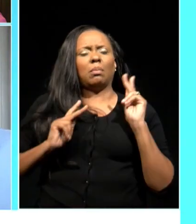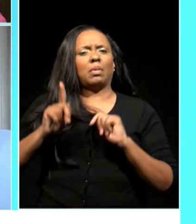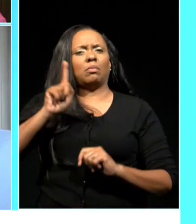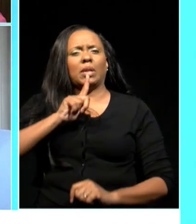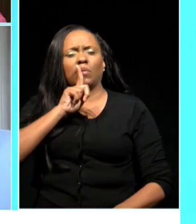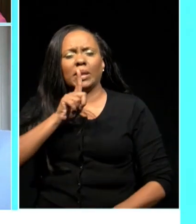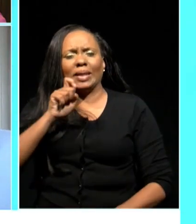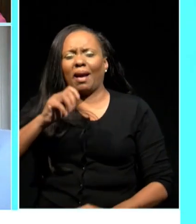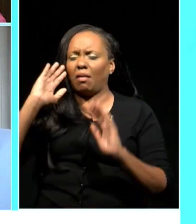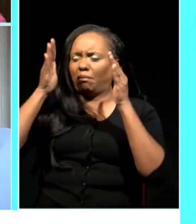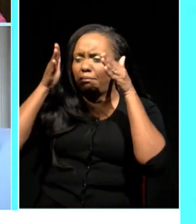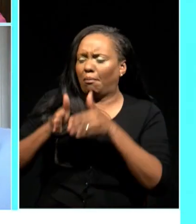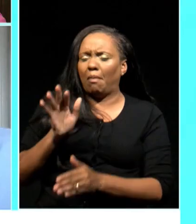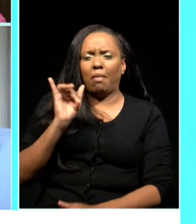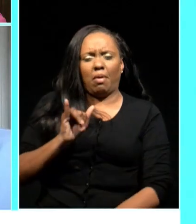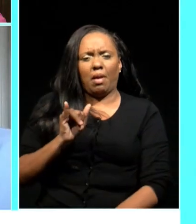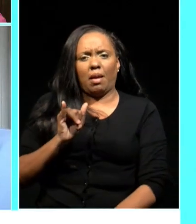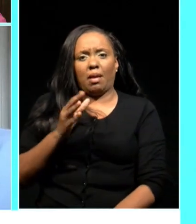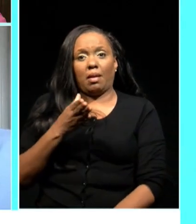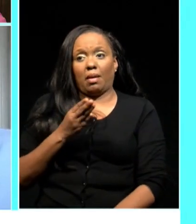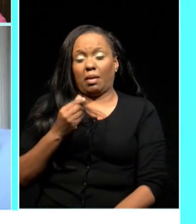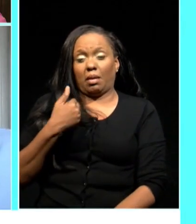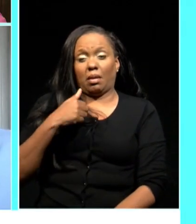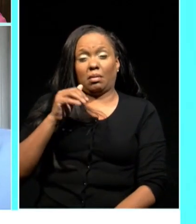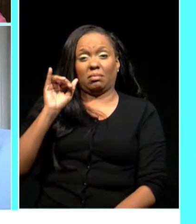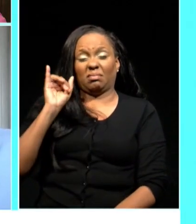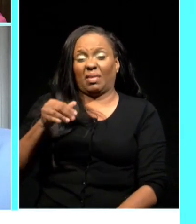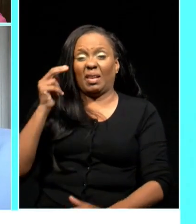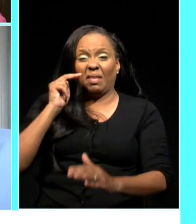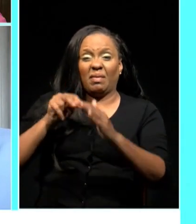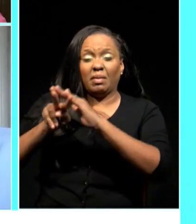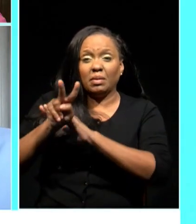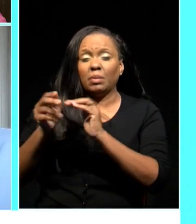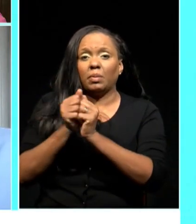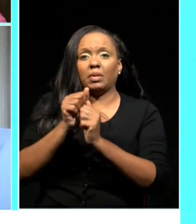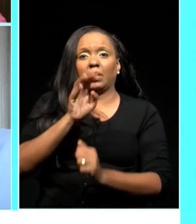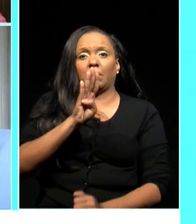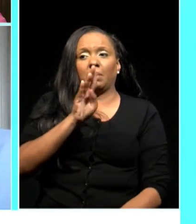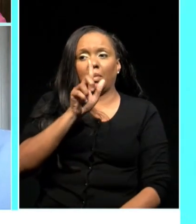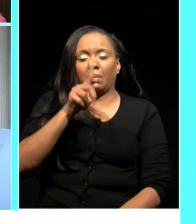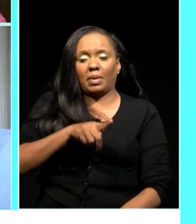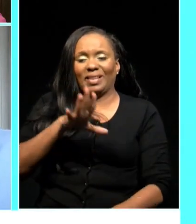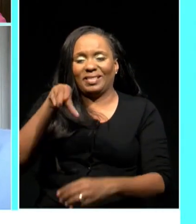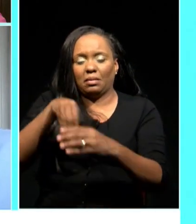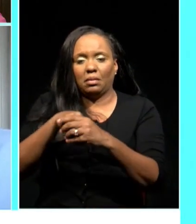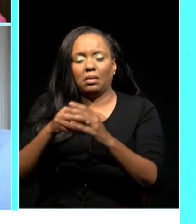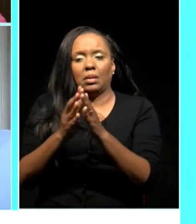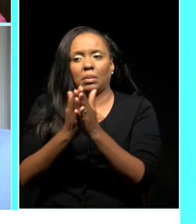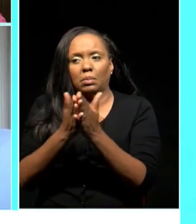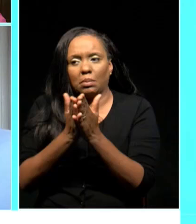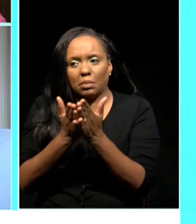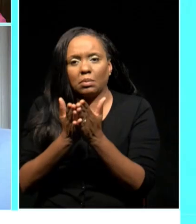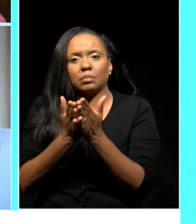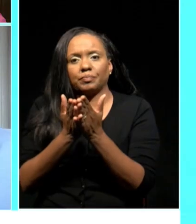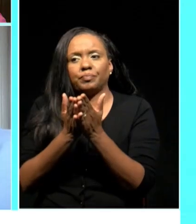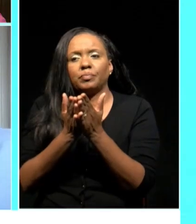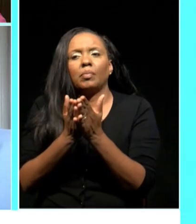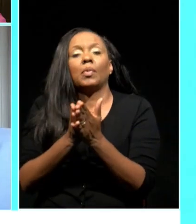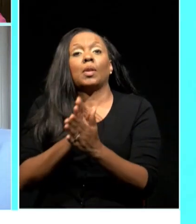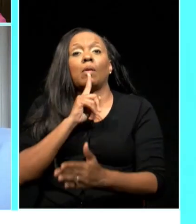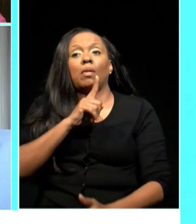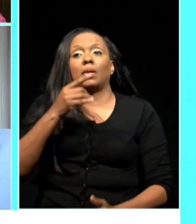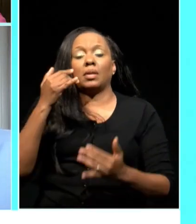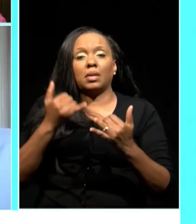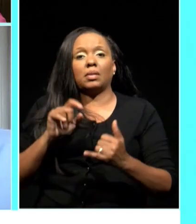to make it, therefore, from that program, that vision that the BLP had in its manifesto, they should reach out now